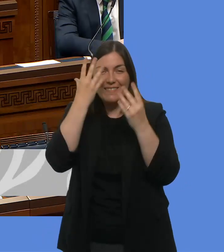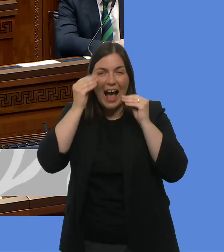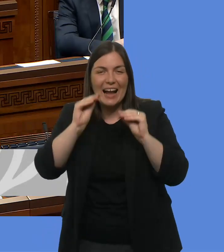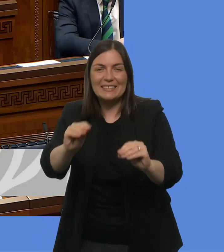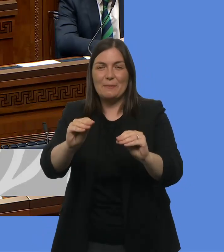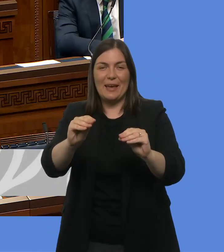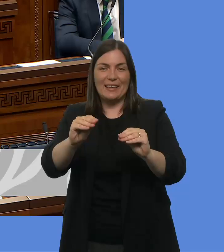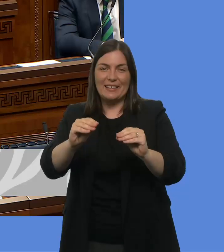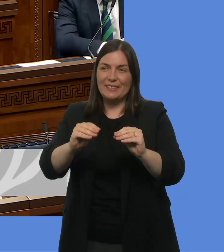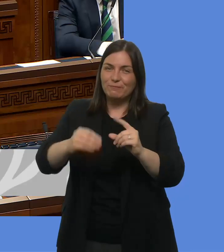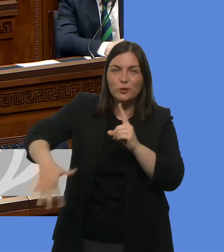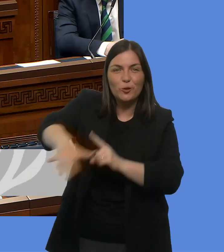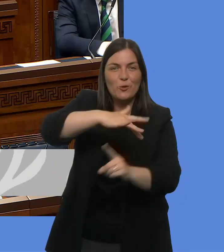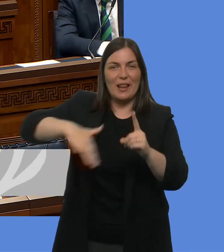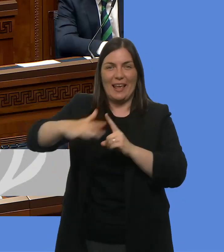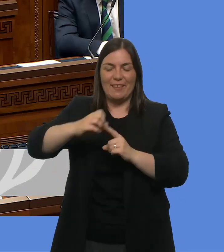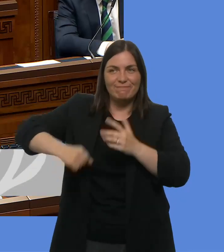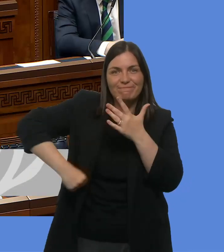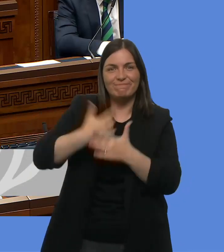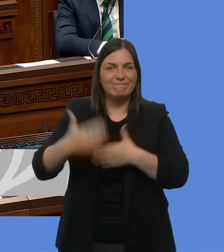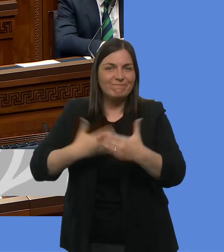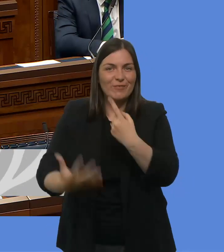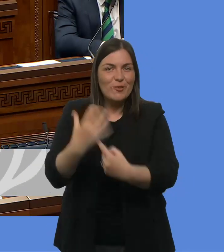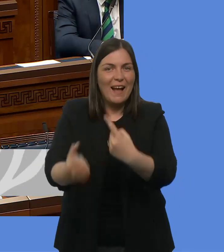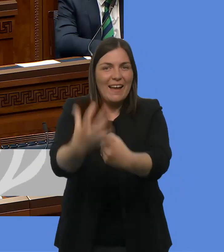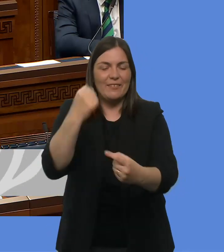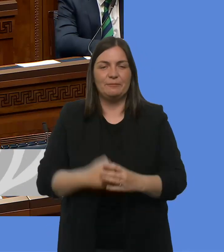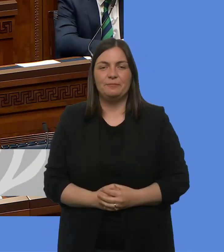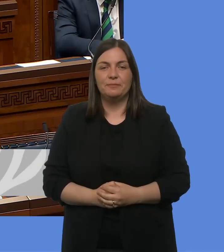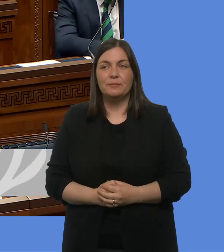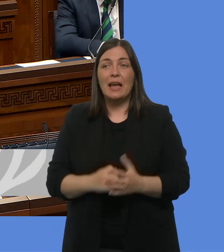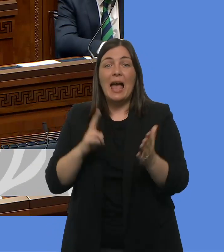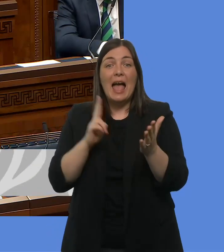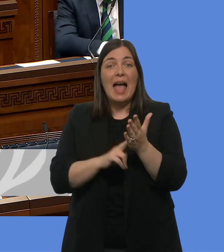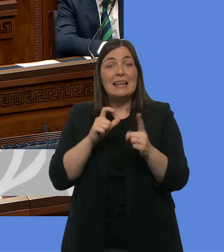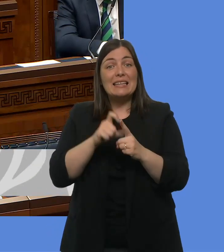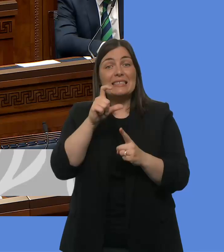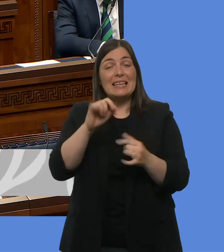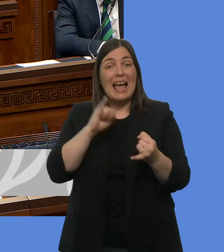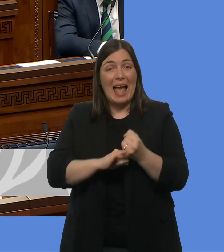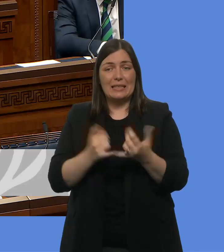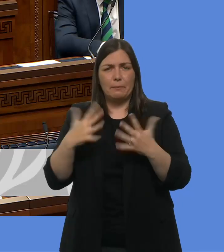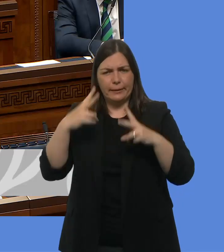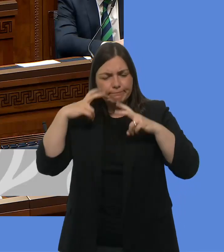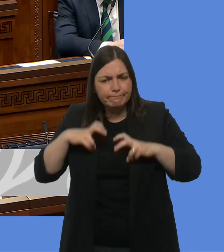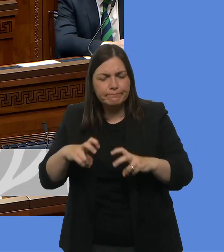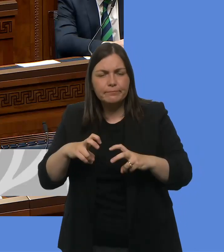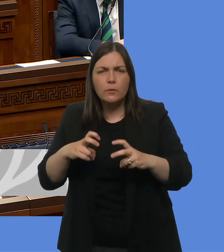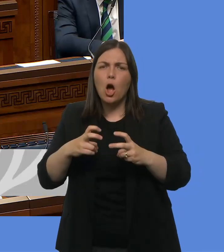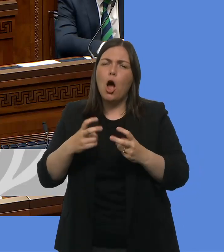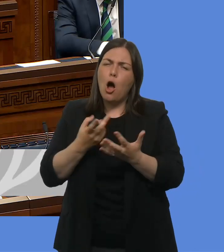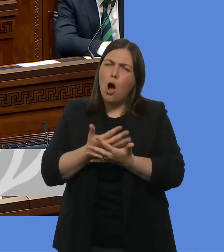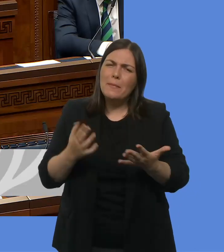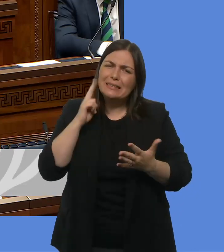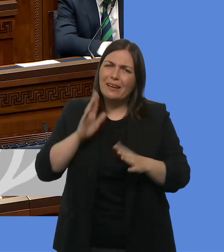According to the National Deaf Children's Society of Northern Ireland, Northern Ireland is home to around 1,500 deaf children.